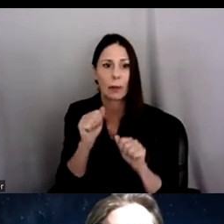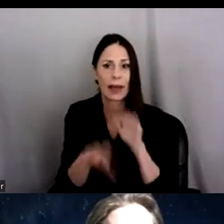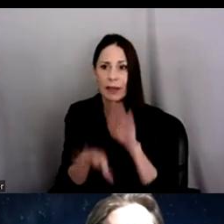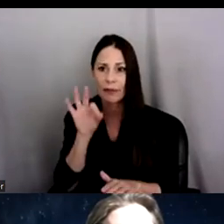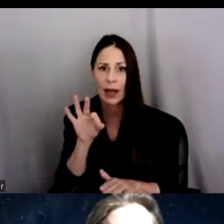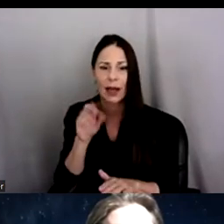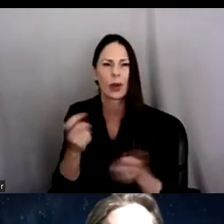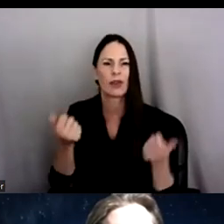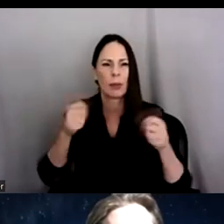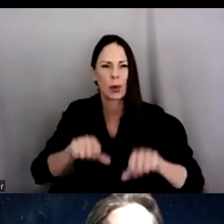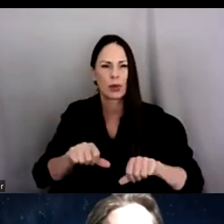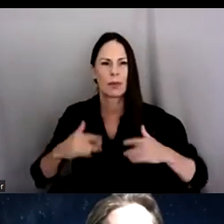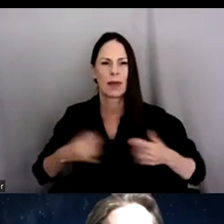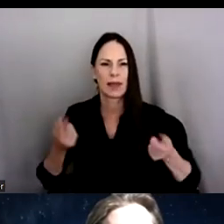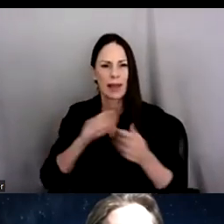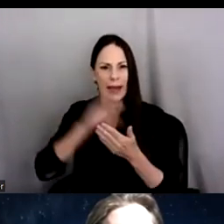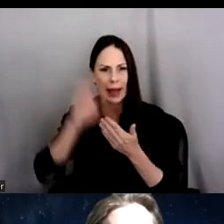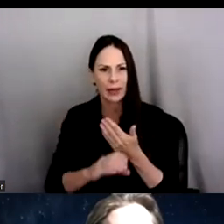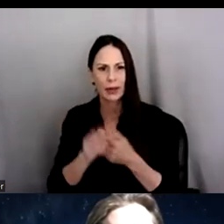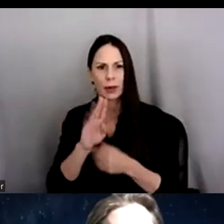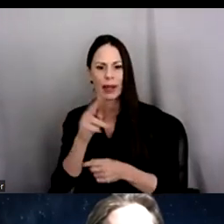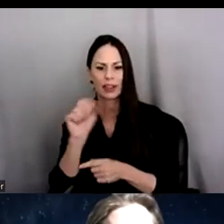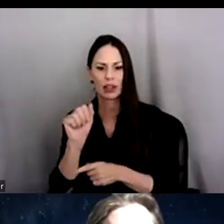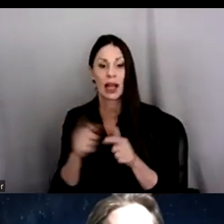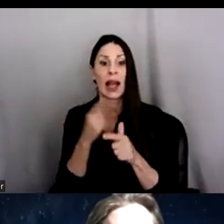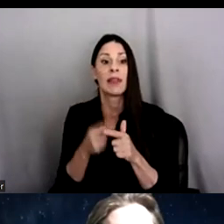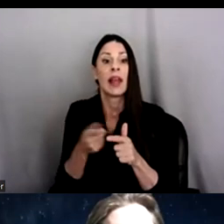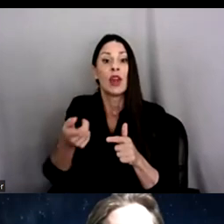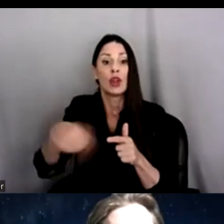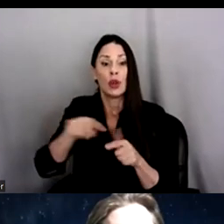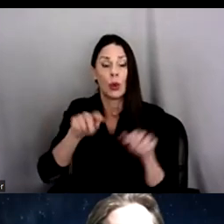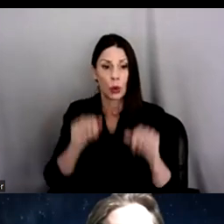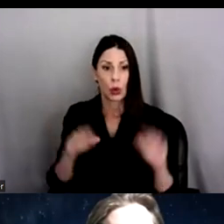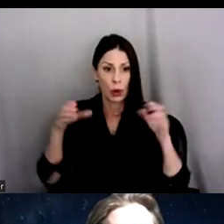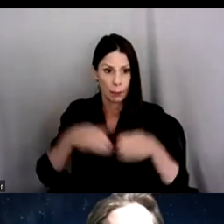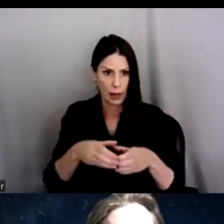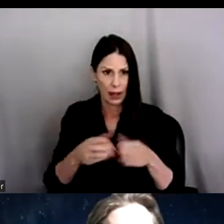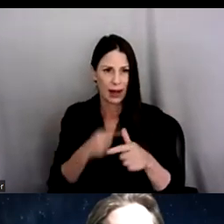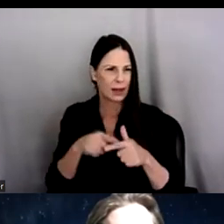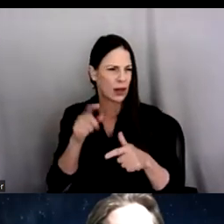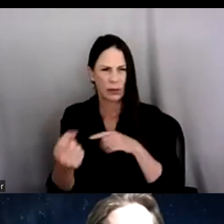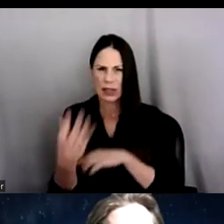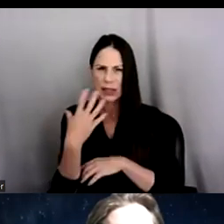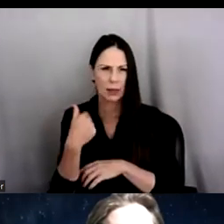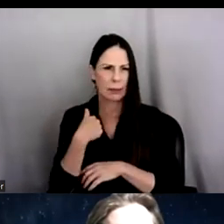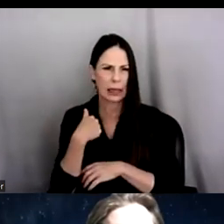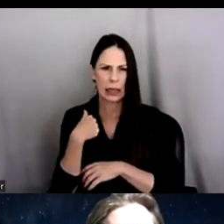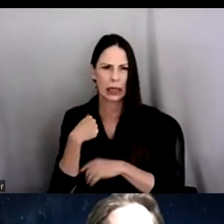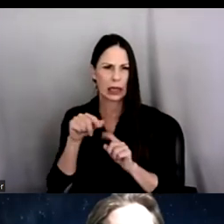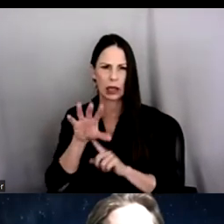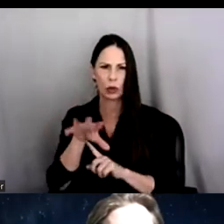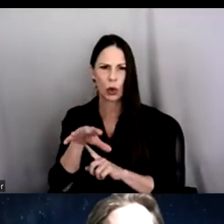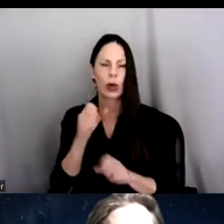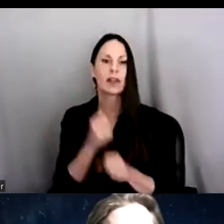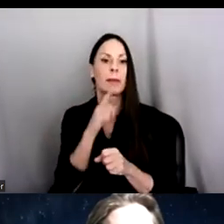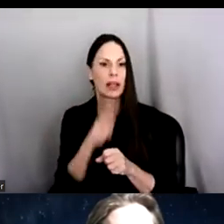event calendar. You all could then meet, and then you'd need to like send me the recording so I can make sure they're like up on